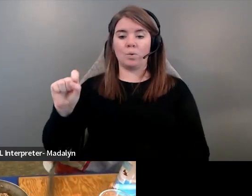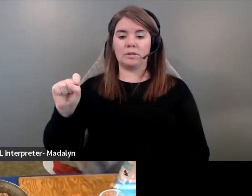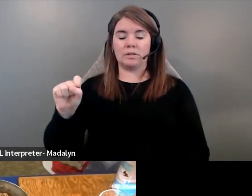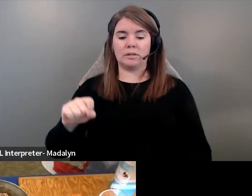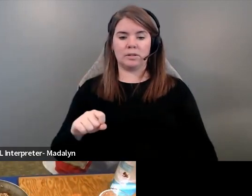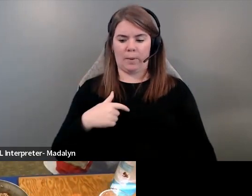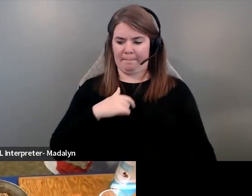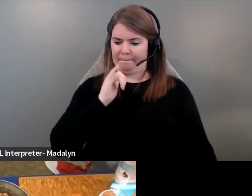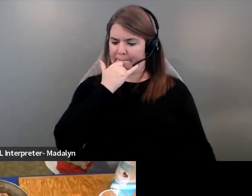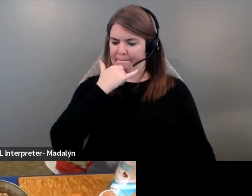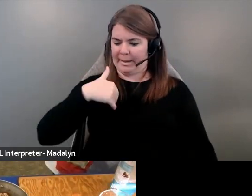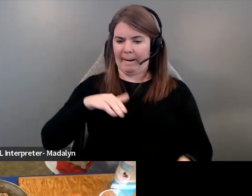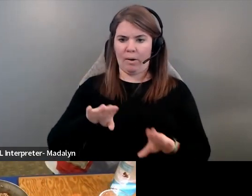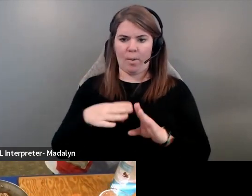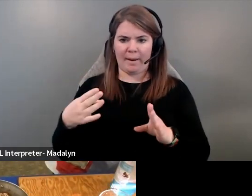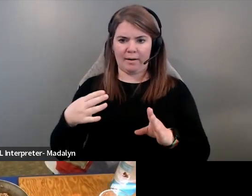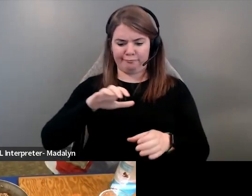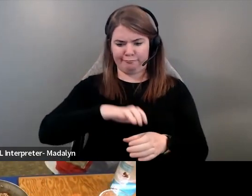this one yet.